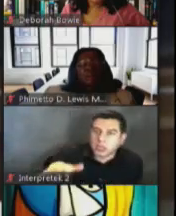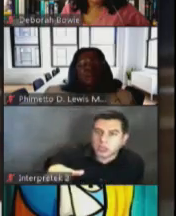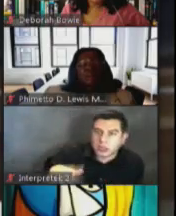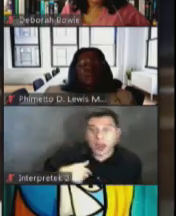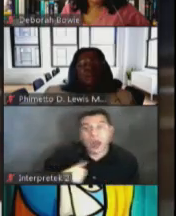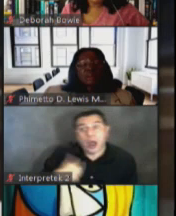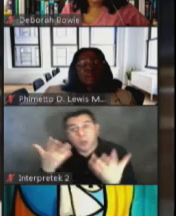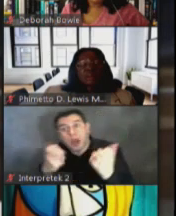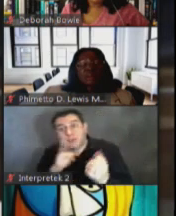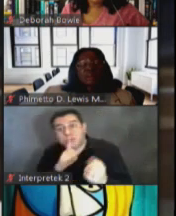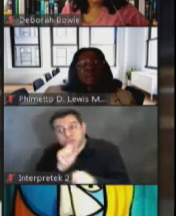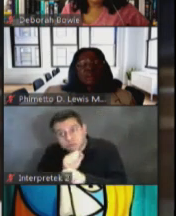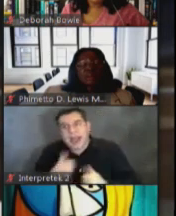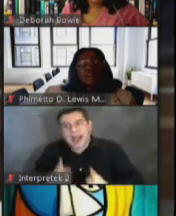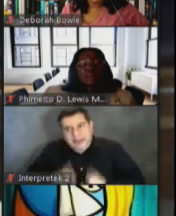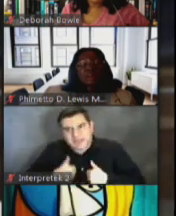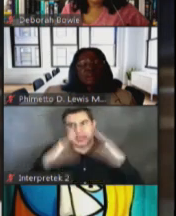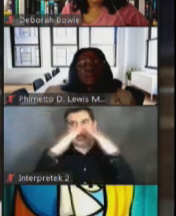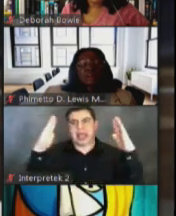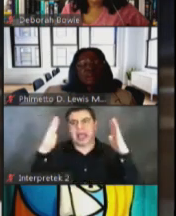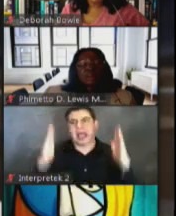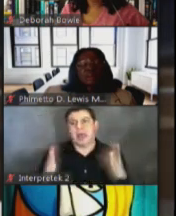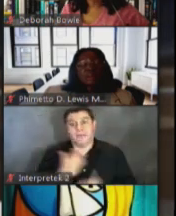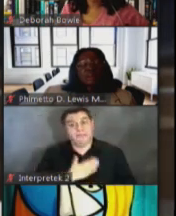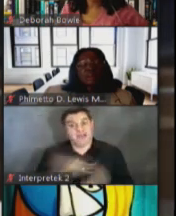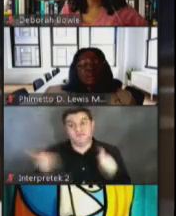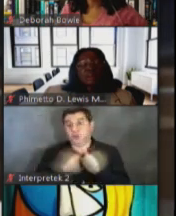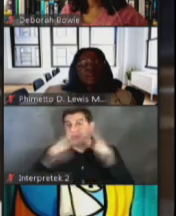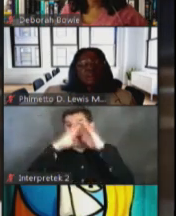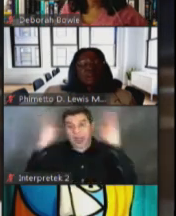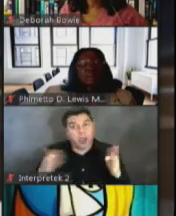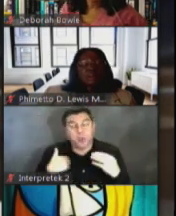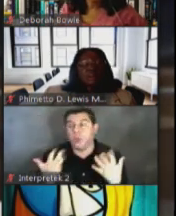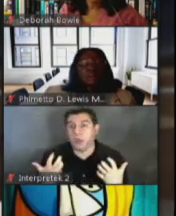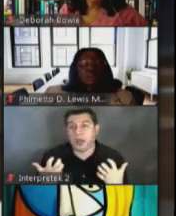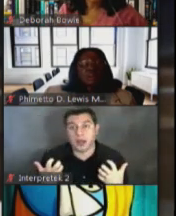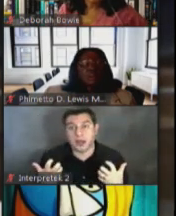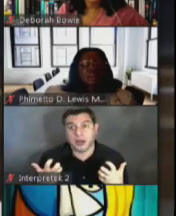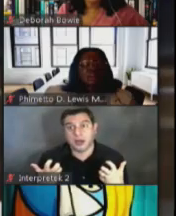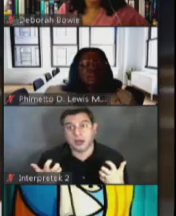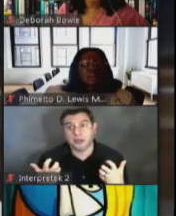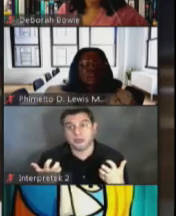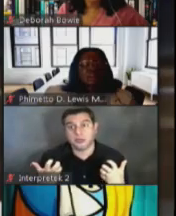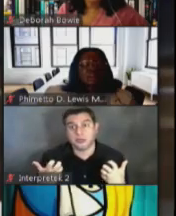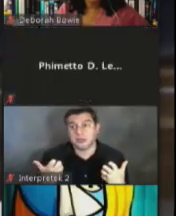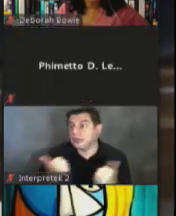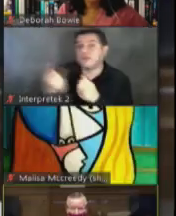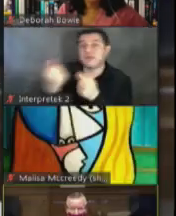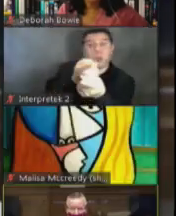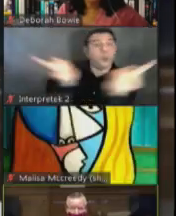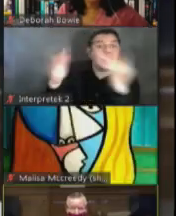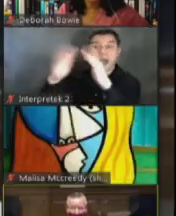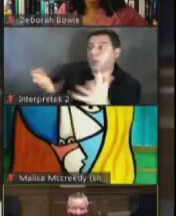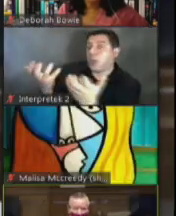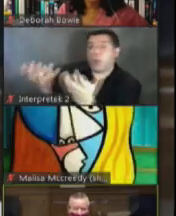an adventure in which anybody who wants to become a homeowner and a taxpayer ventures into and